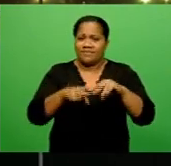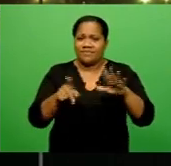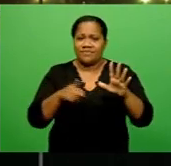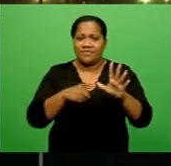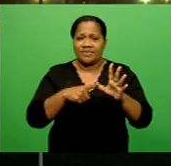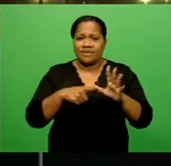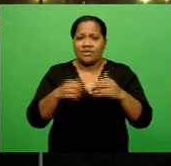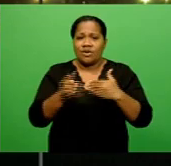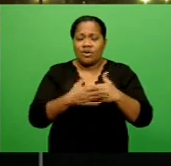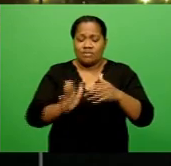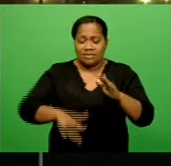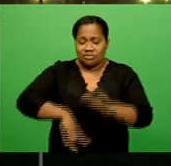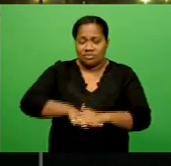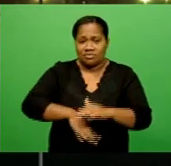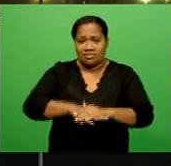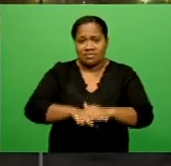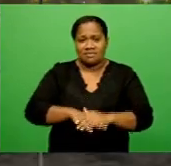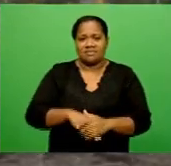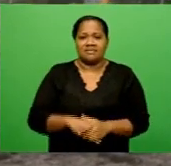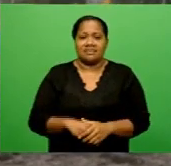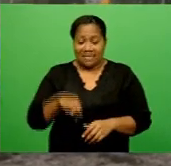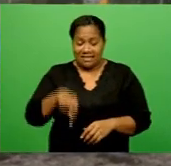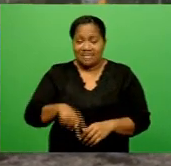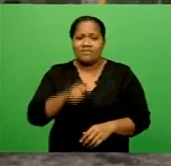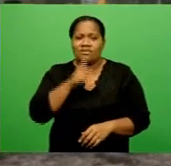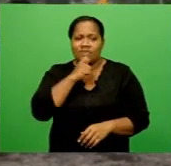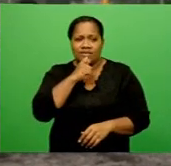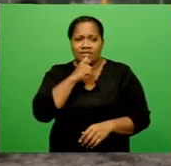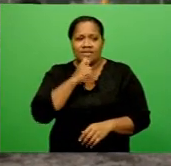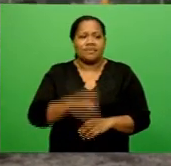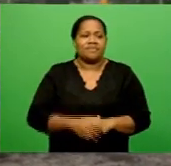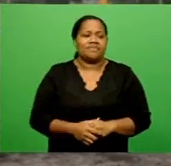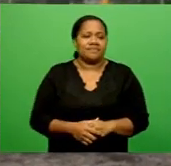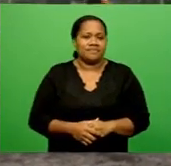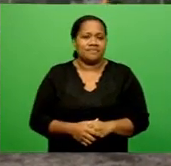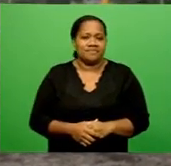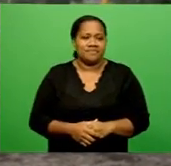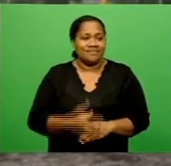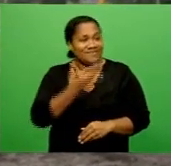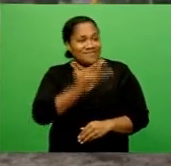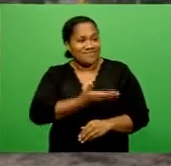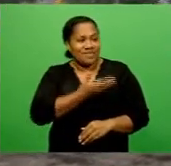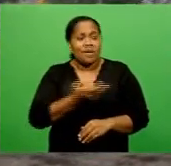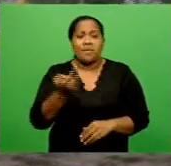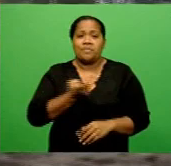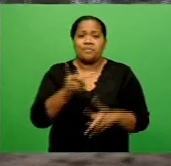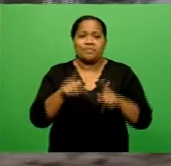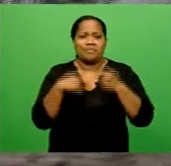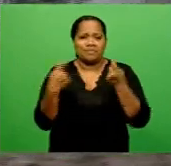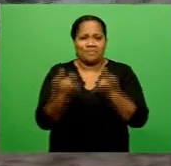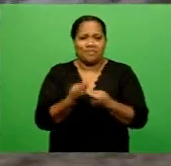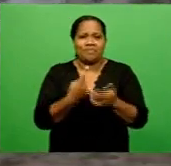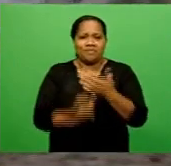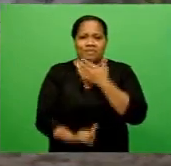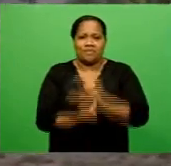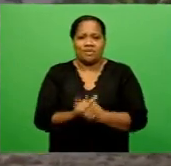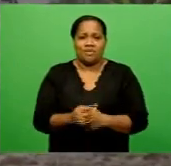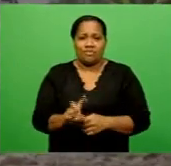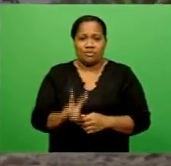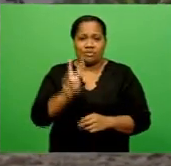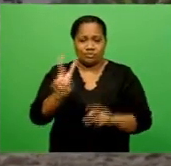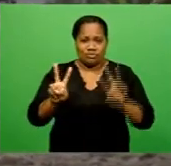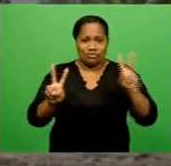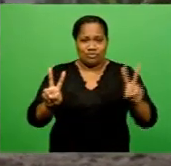Soccer Tournament in Suva this afternoon. The match went down to the wire as both teams were locked at 2-2 at full time,